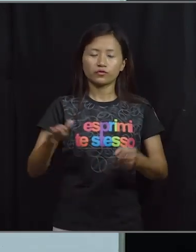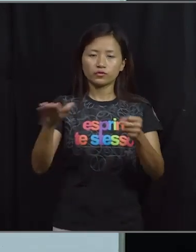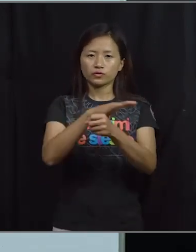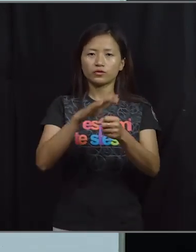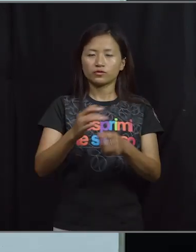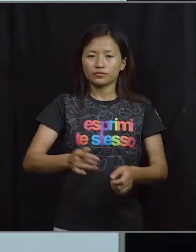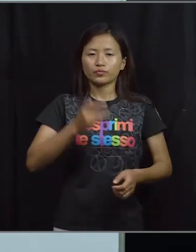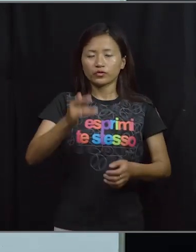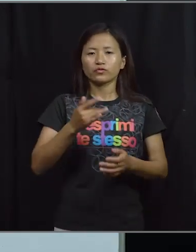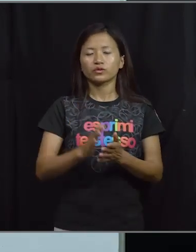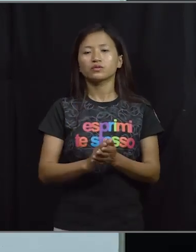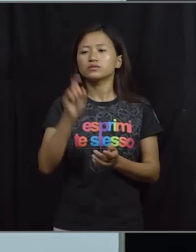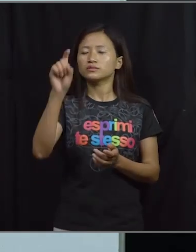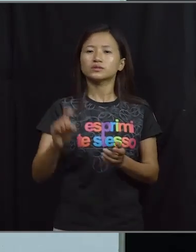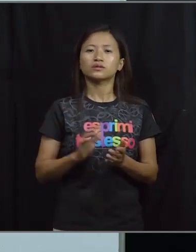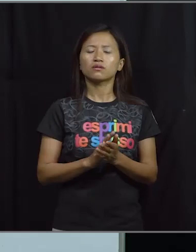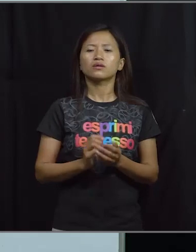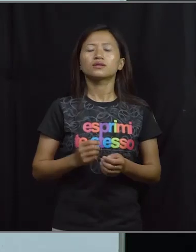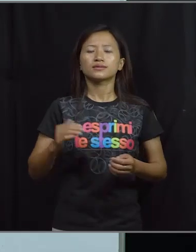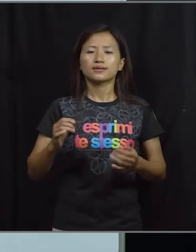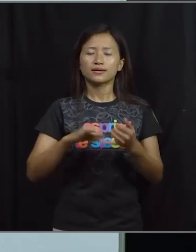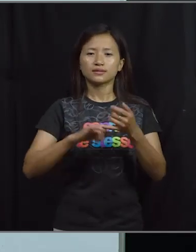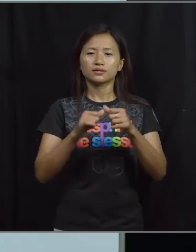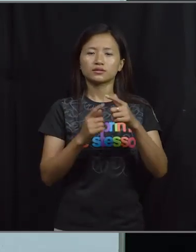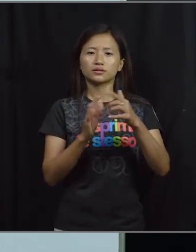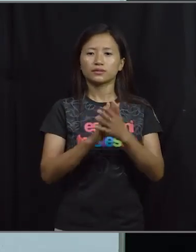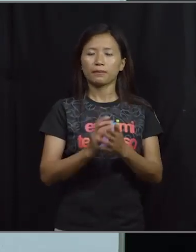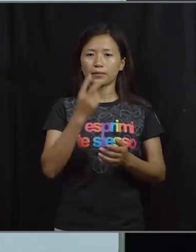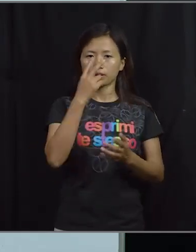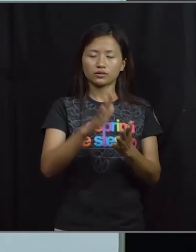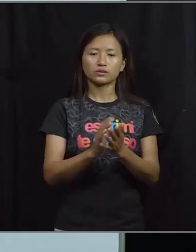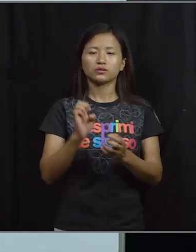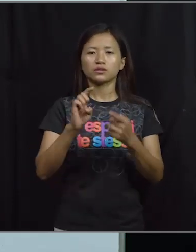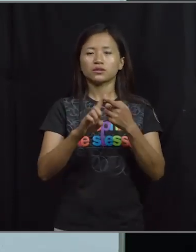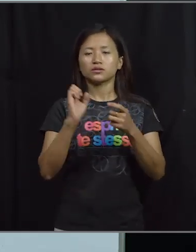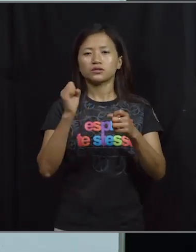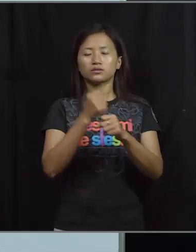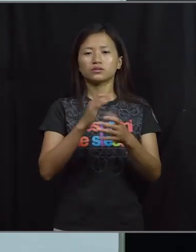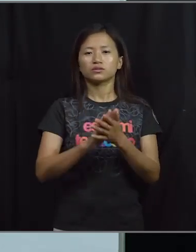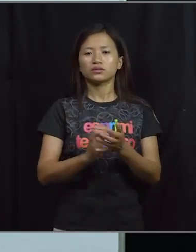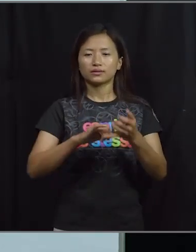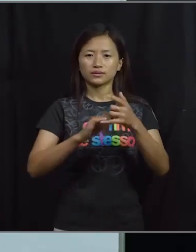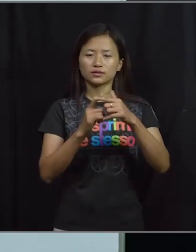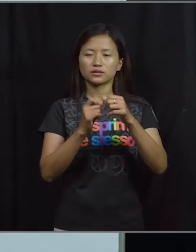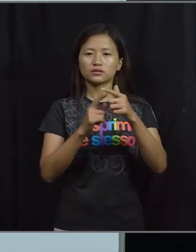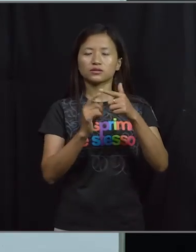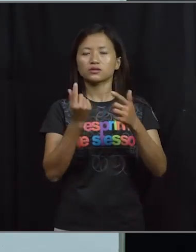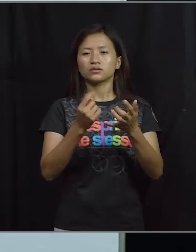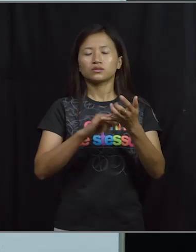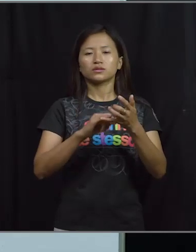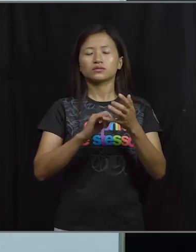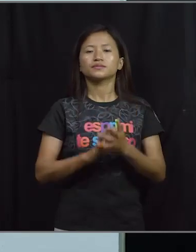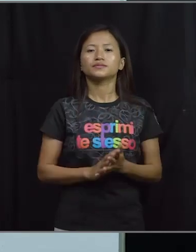needs, or in order to satisfy and fulfill their ambition, ego and status. These kind of entrepreneurs